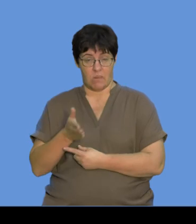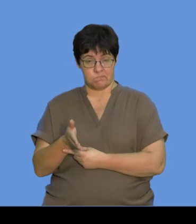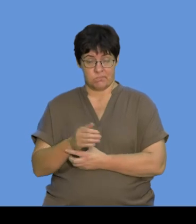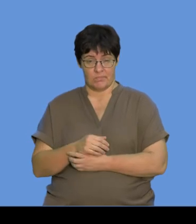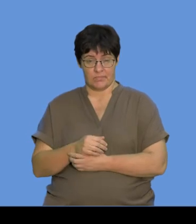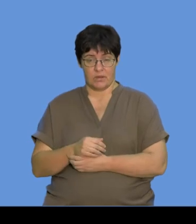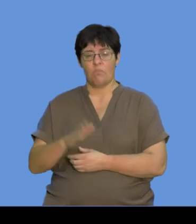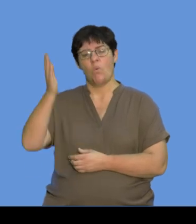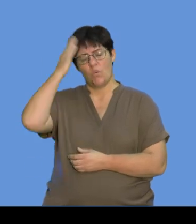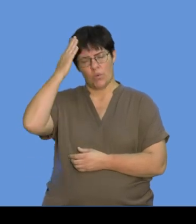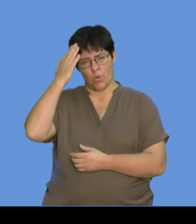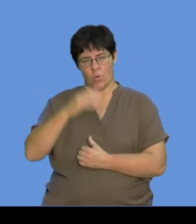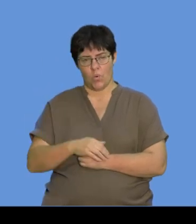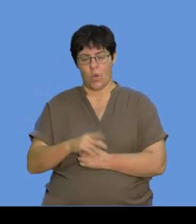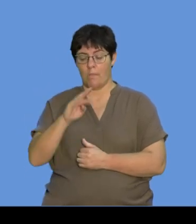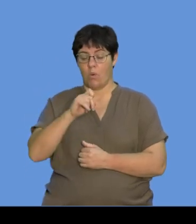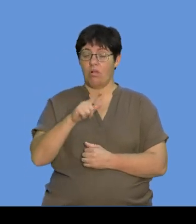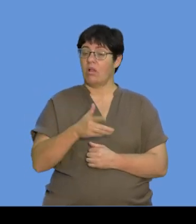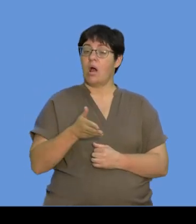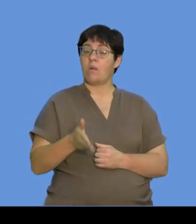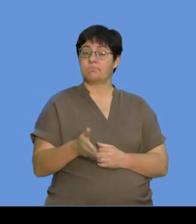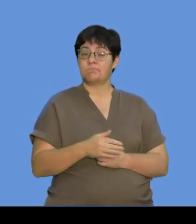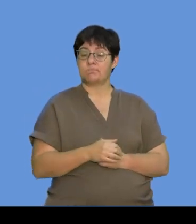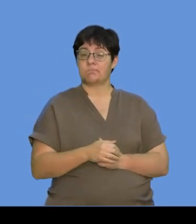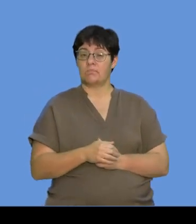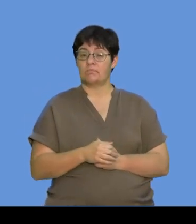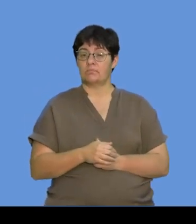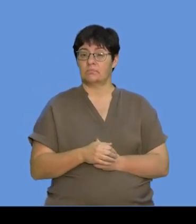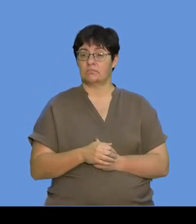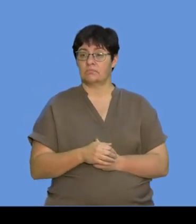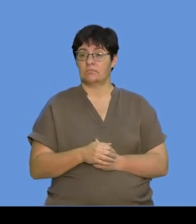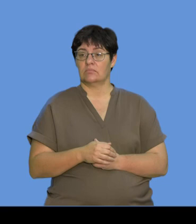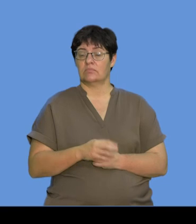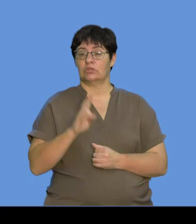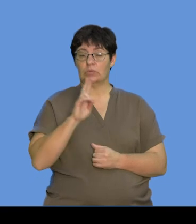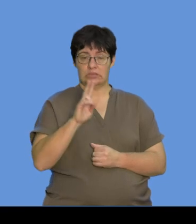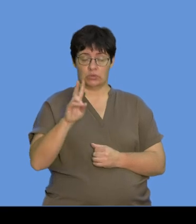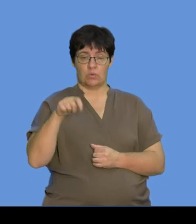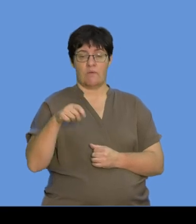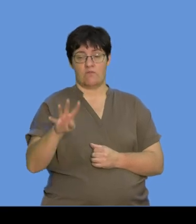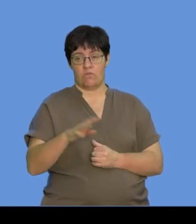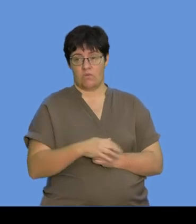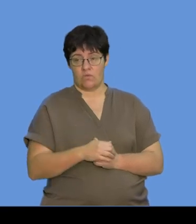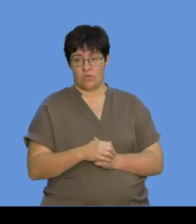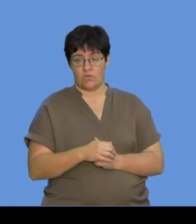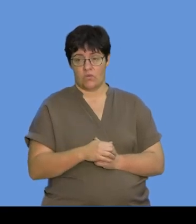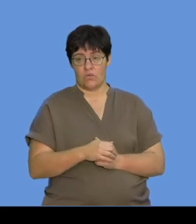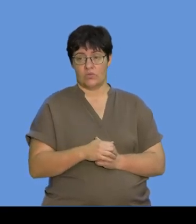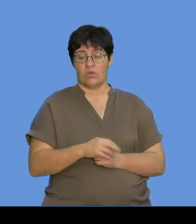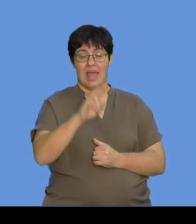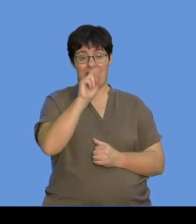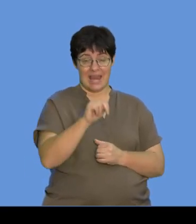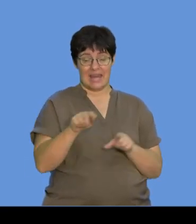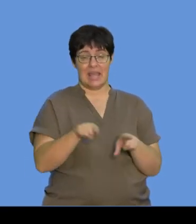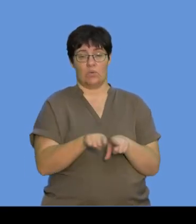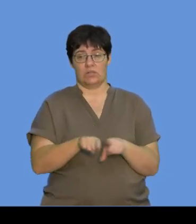we know that a mole occupies what you call 22,4. So we know that N is equals